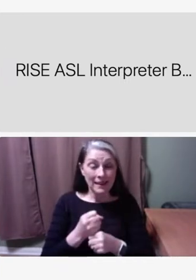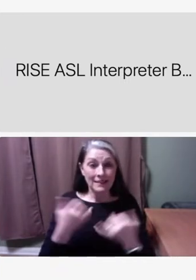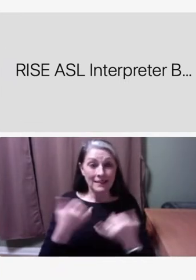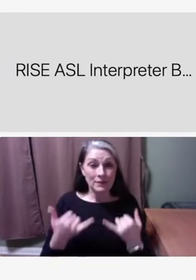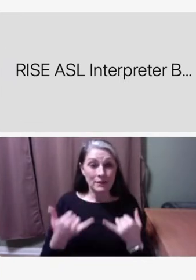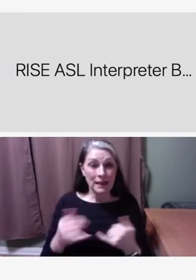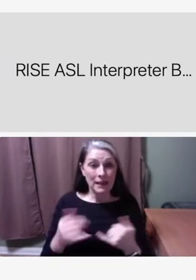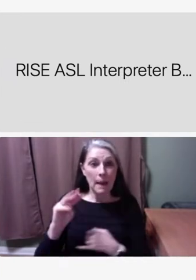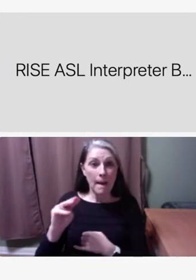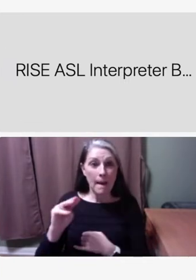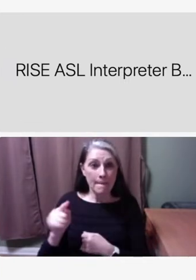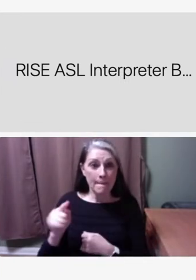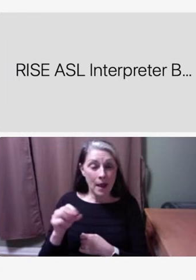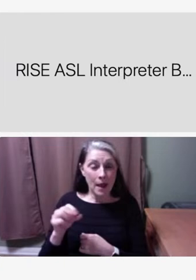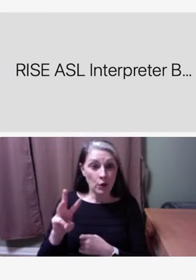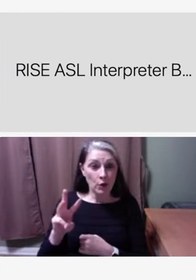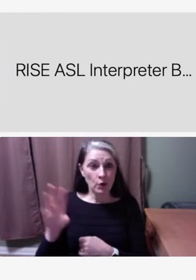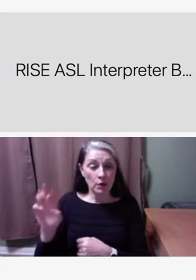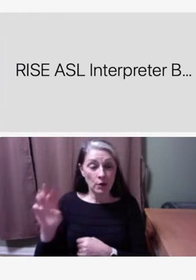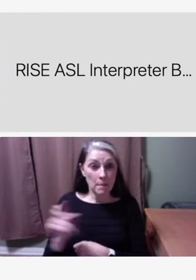second semester.